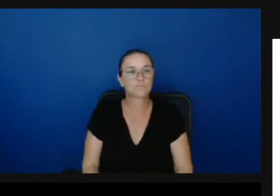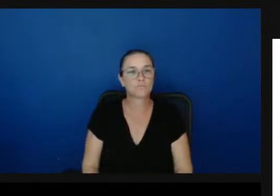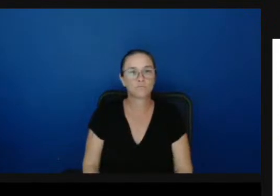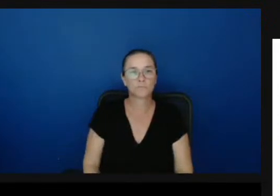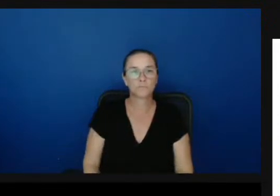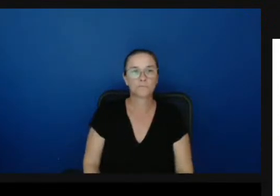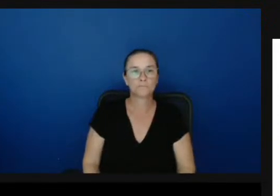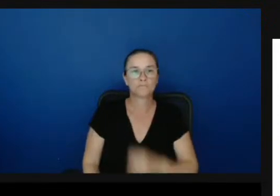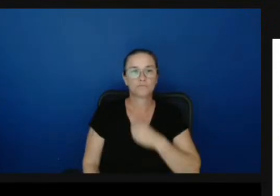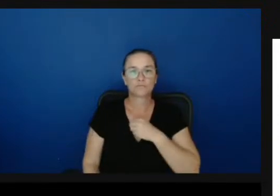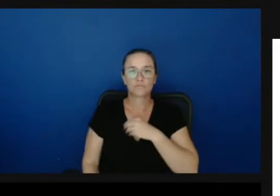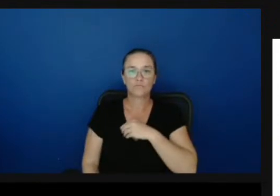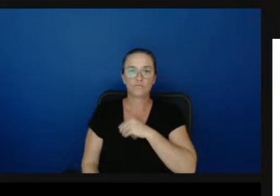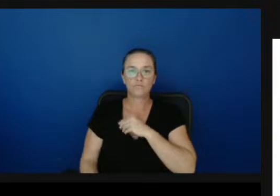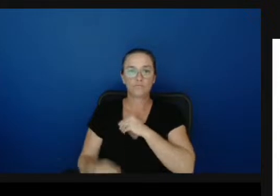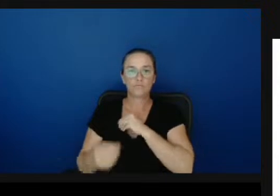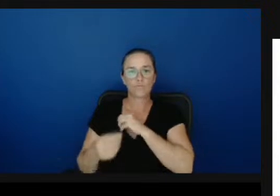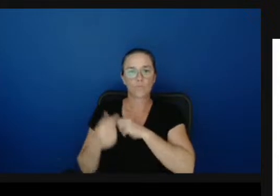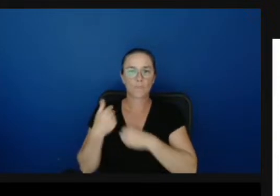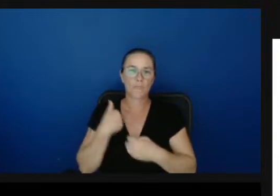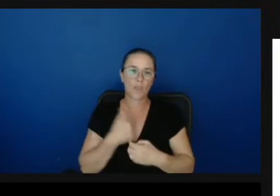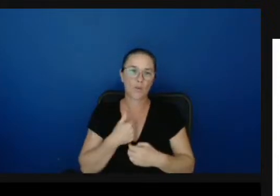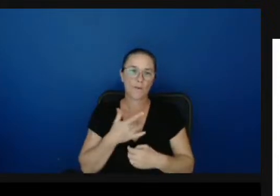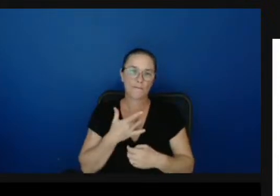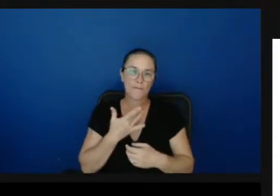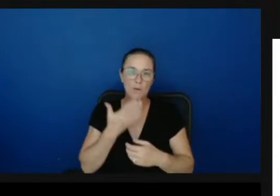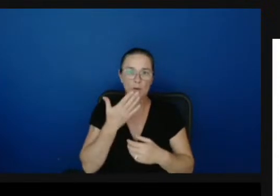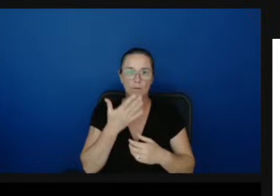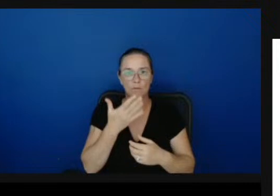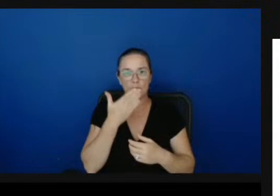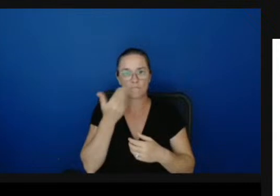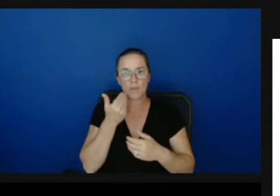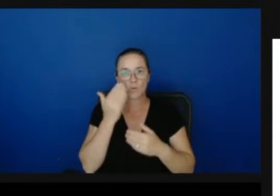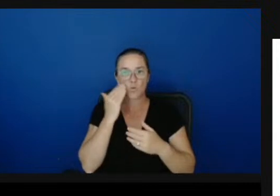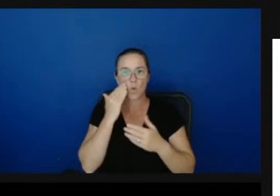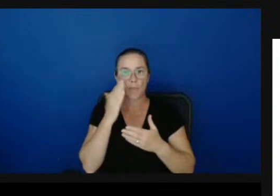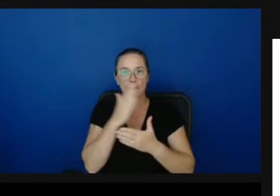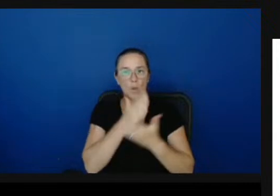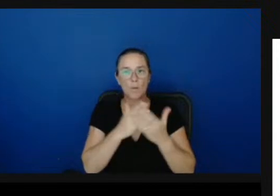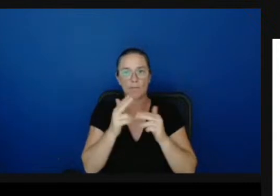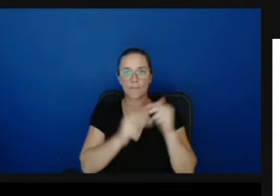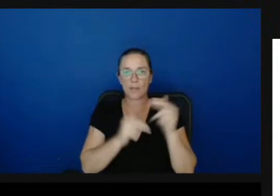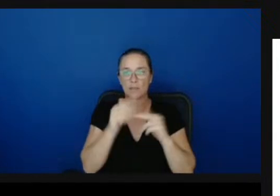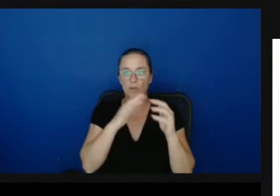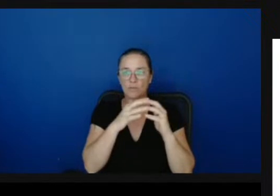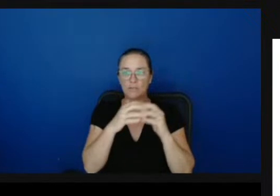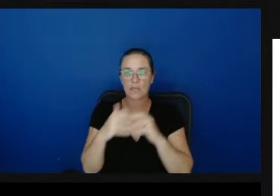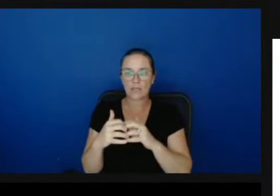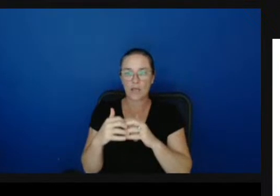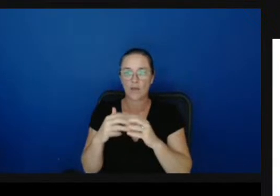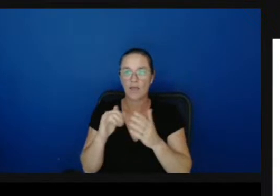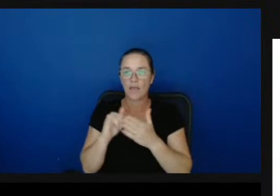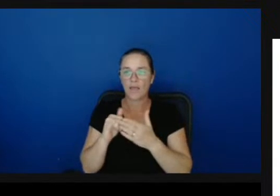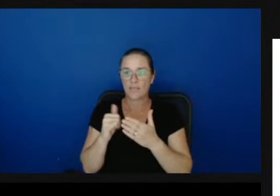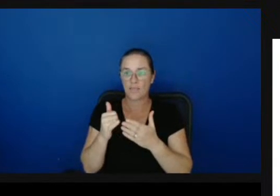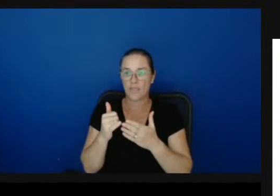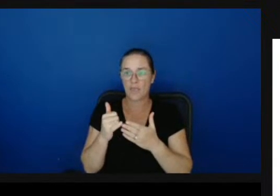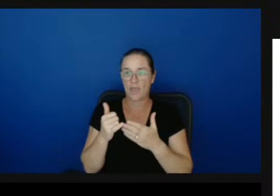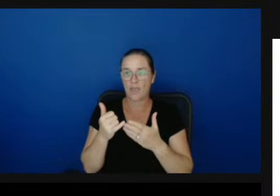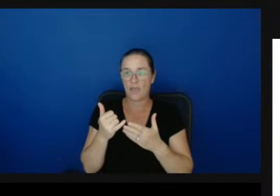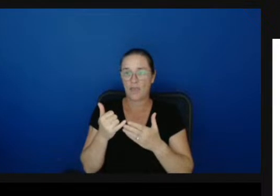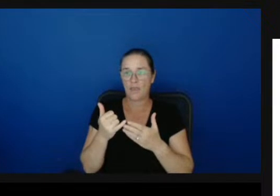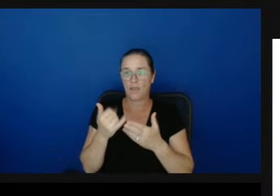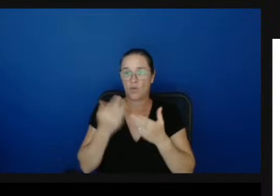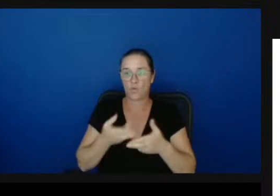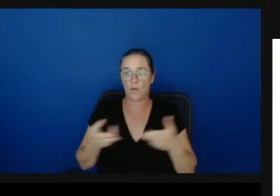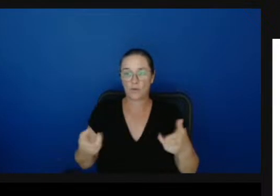We take comfort in knowing that part of the building that was taken down in such a way that materials from it can be reused